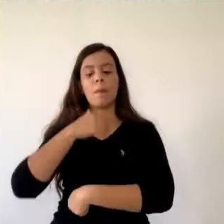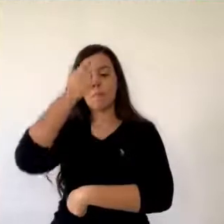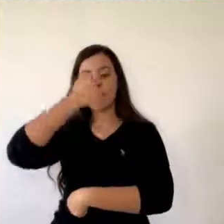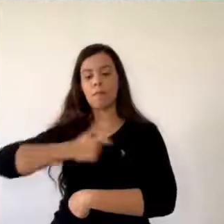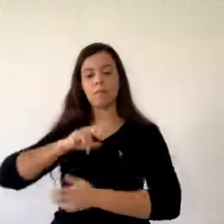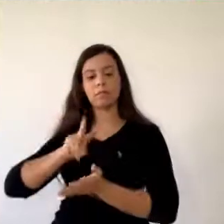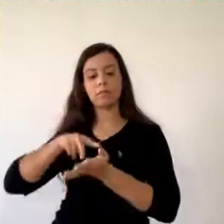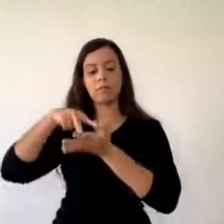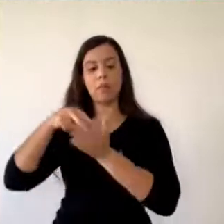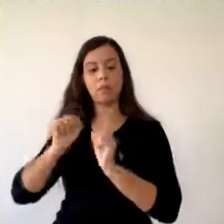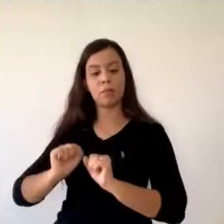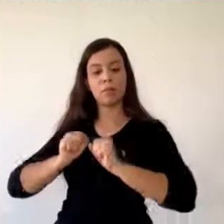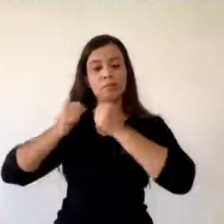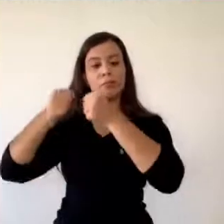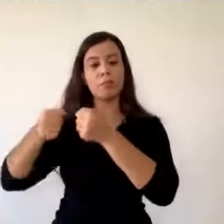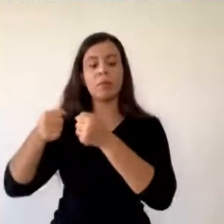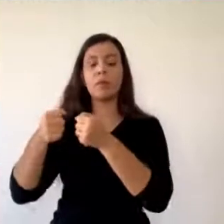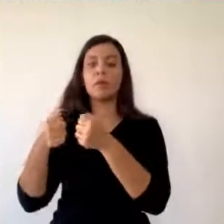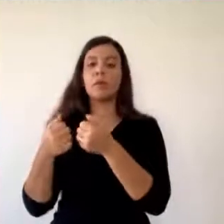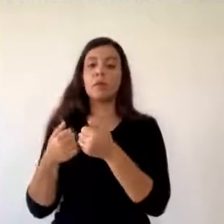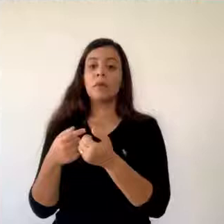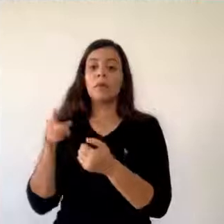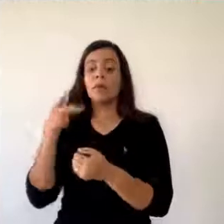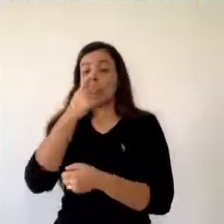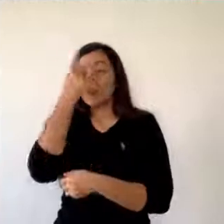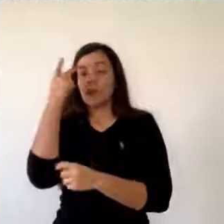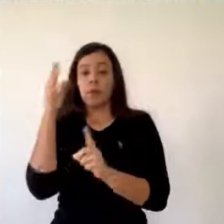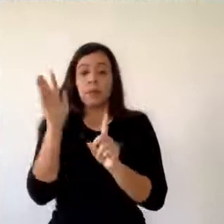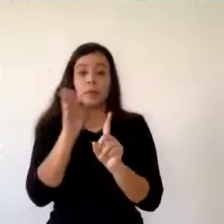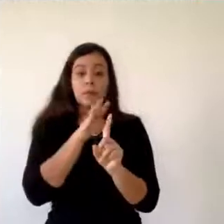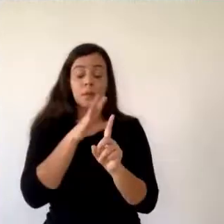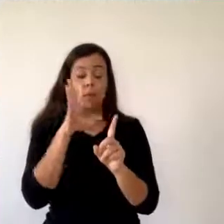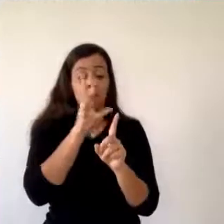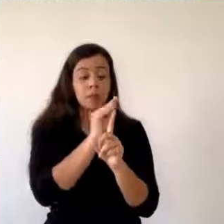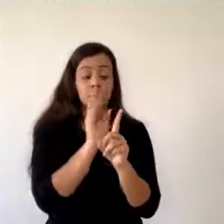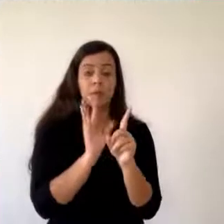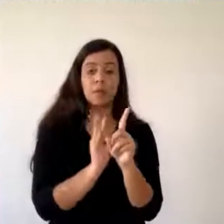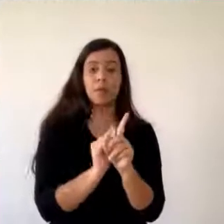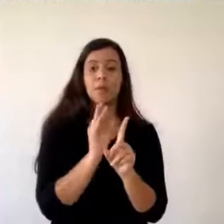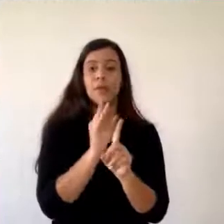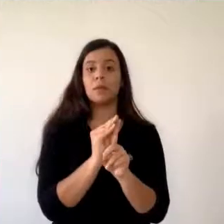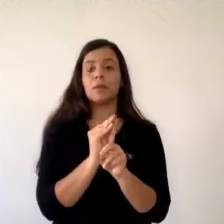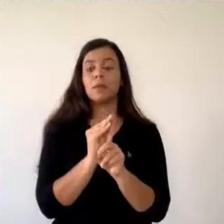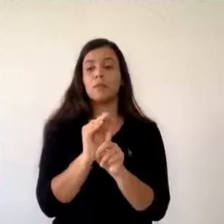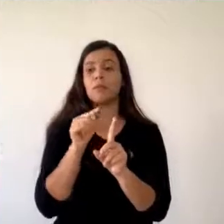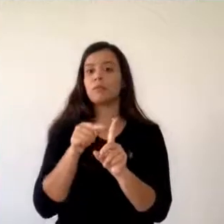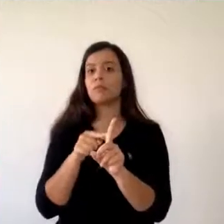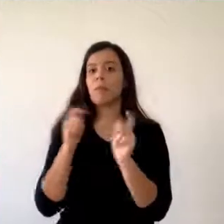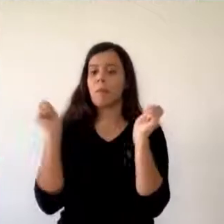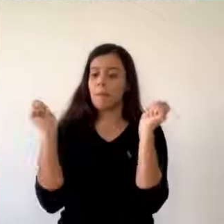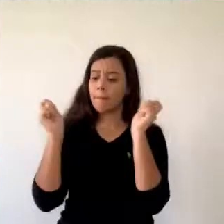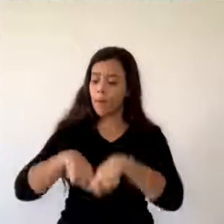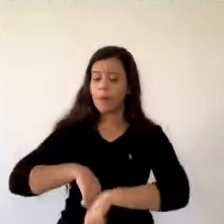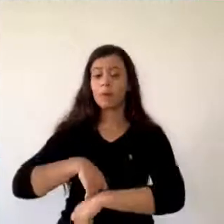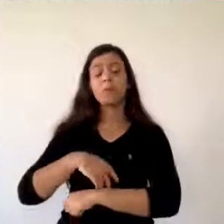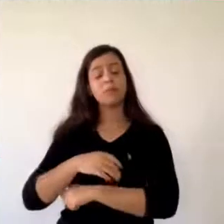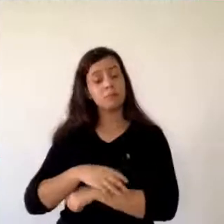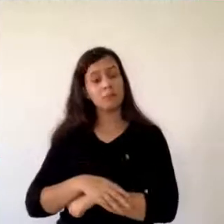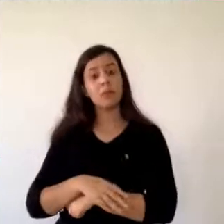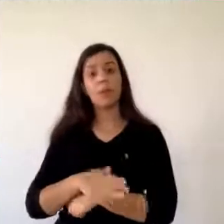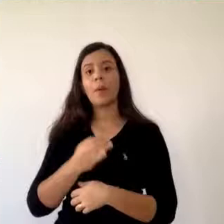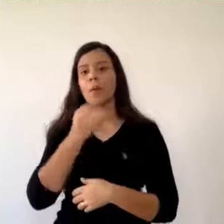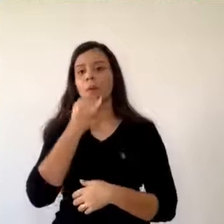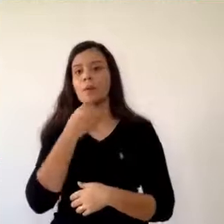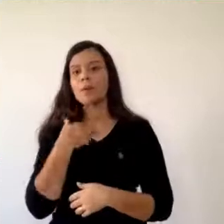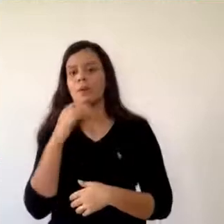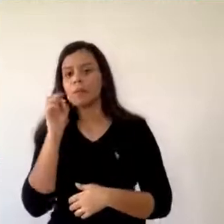to put my power and show my power and enforce my power through violence? So